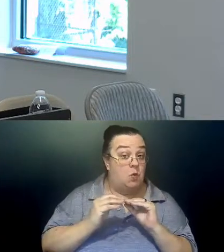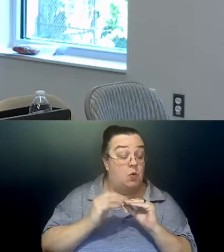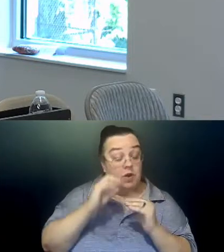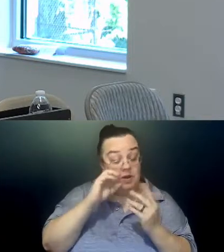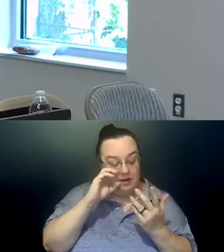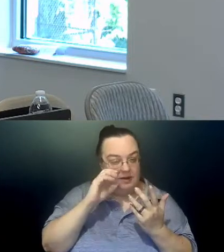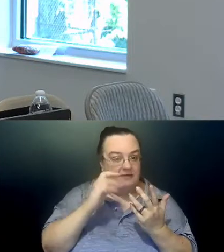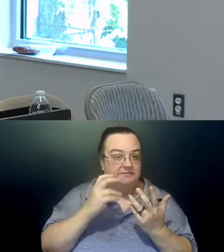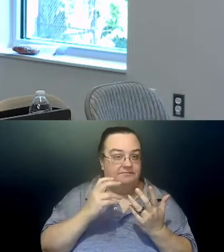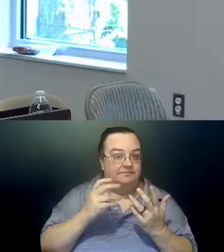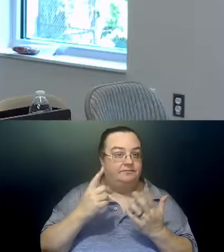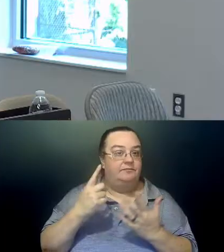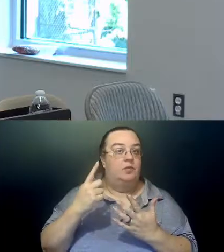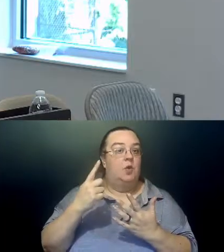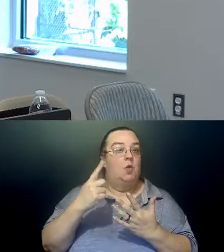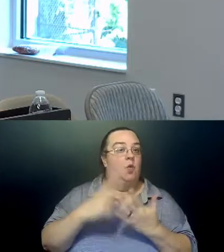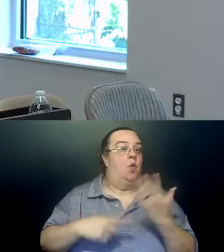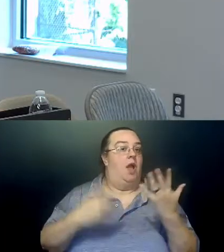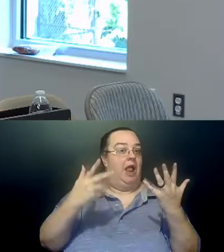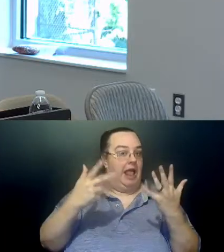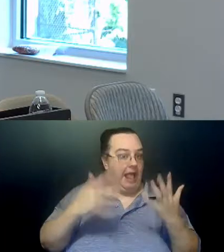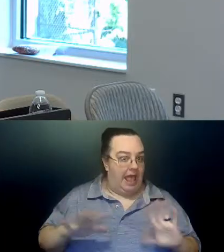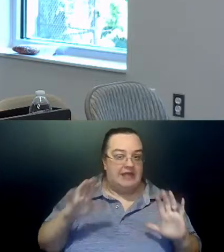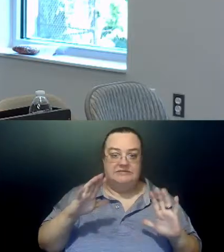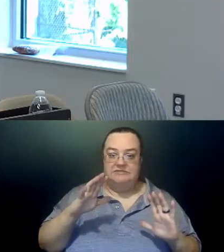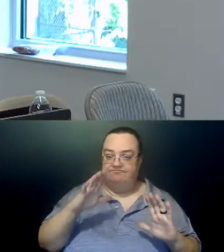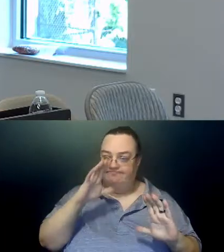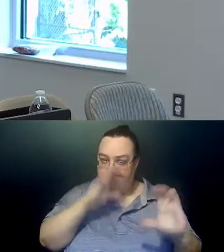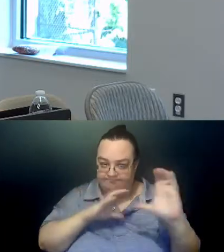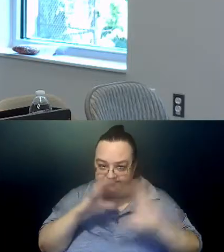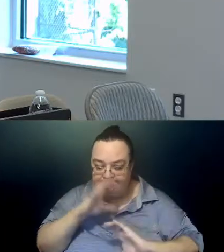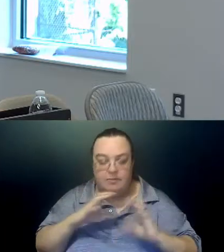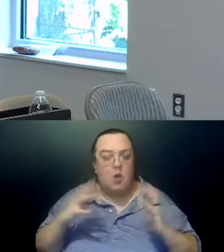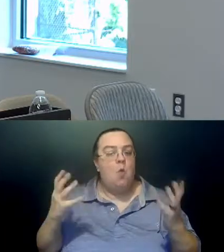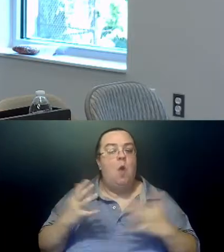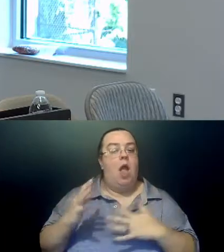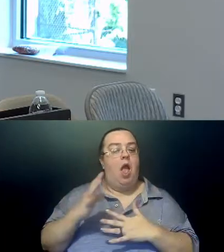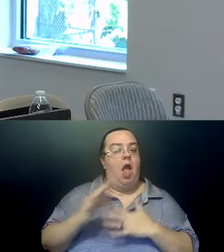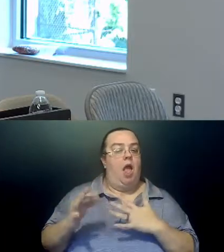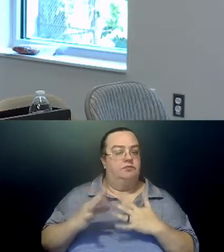what has been explored, what options are on the table,